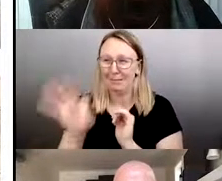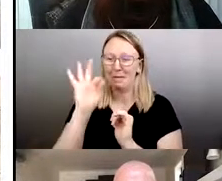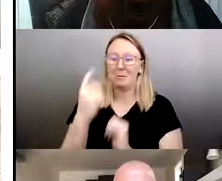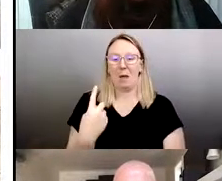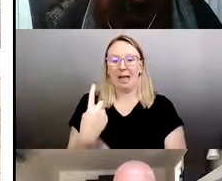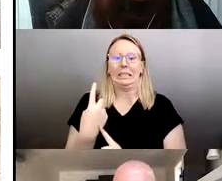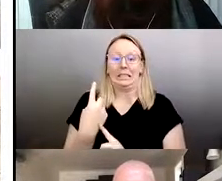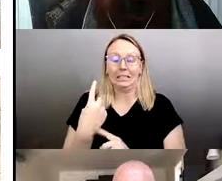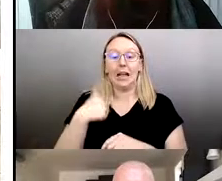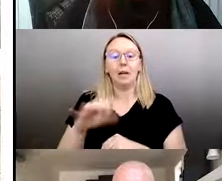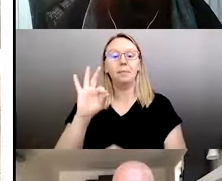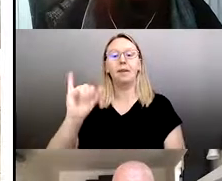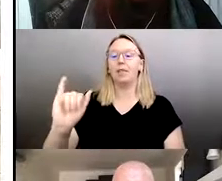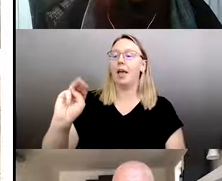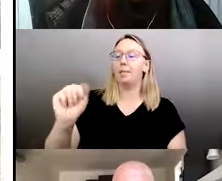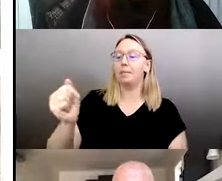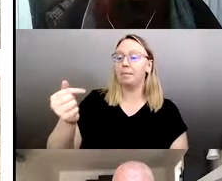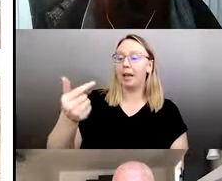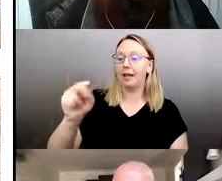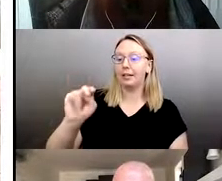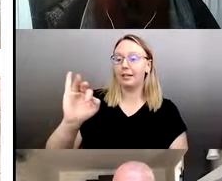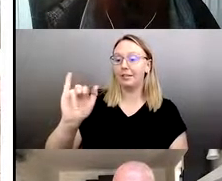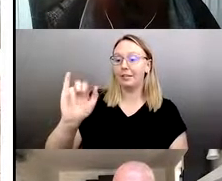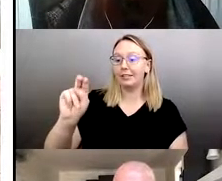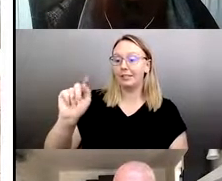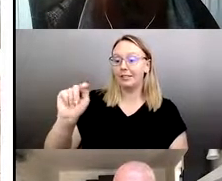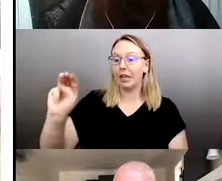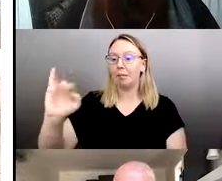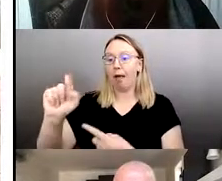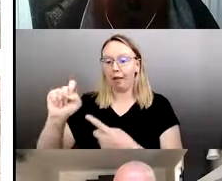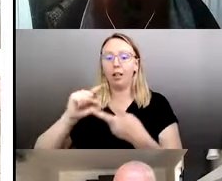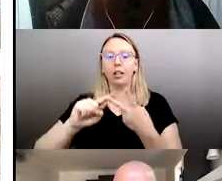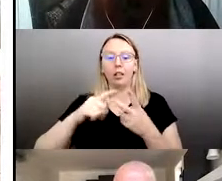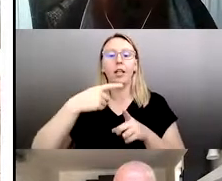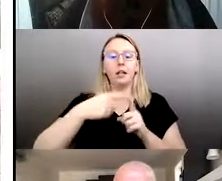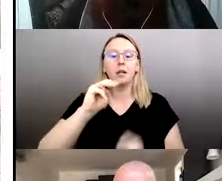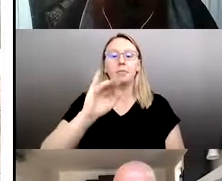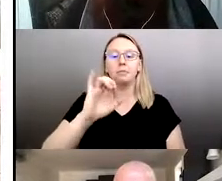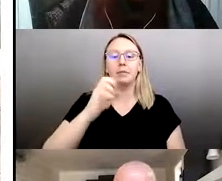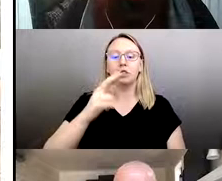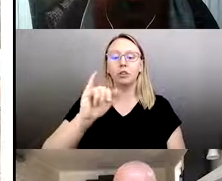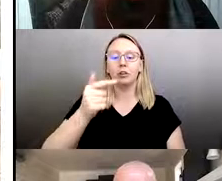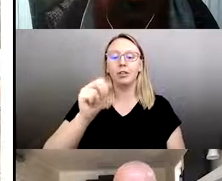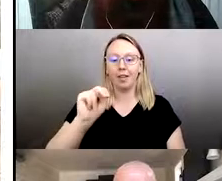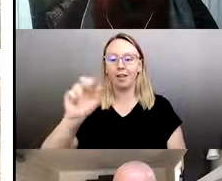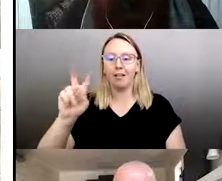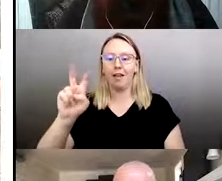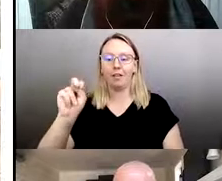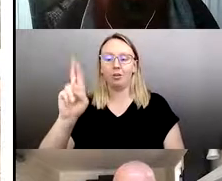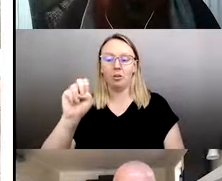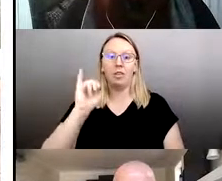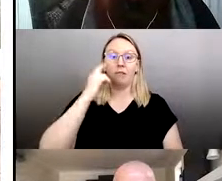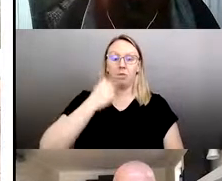the Magnificent Mile and Michigan Avenue. It brings together for me all the key intersecting elements of this